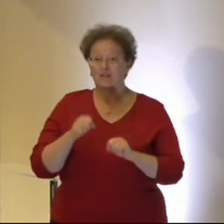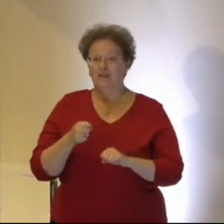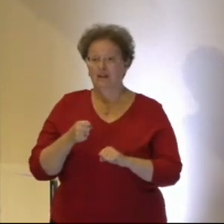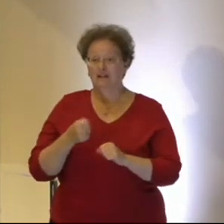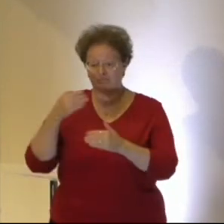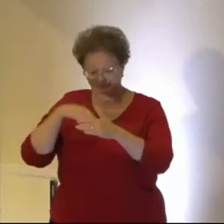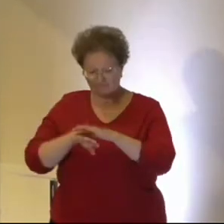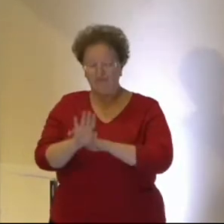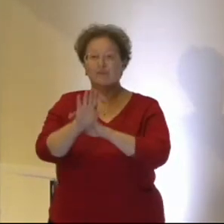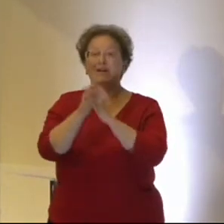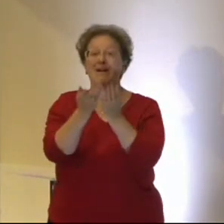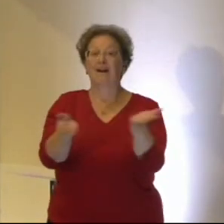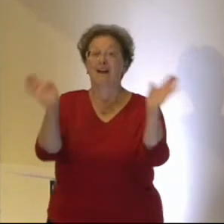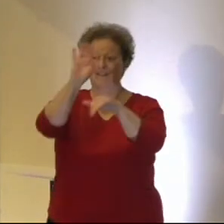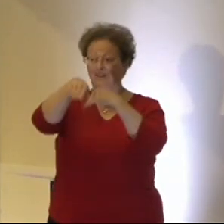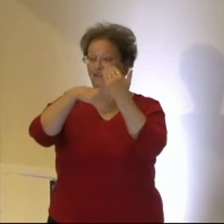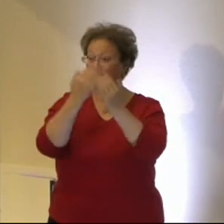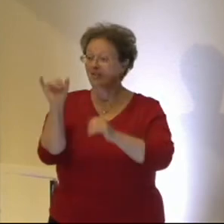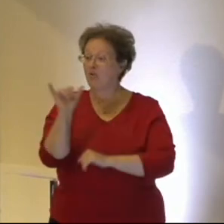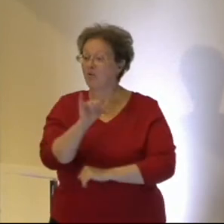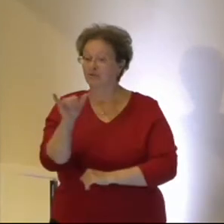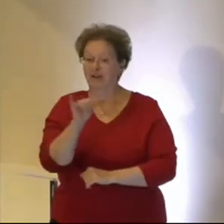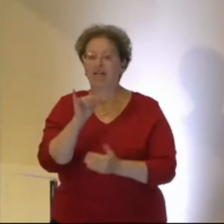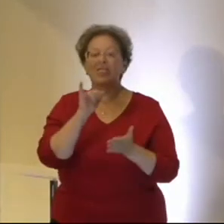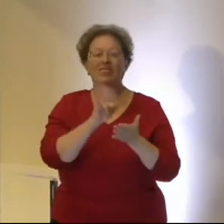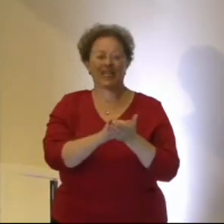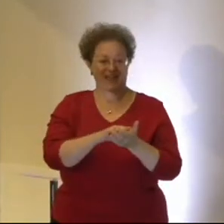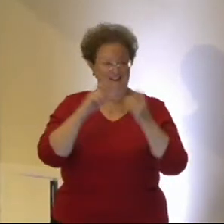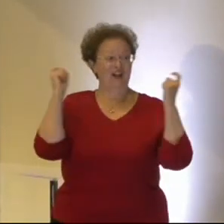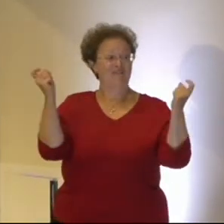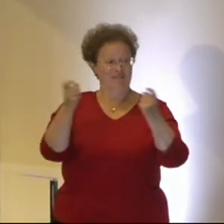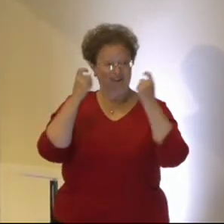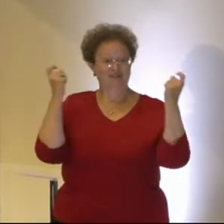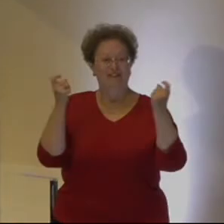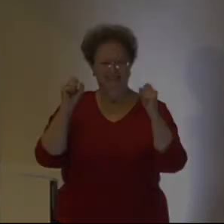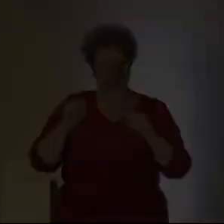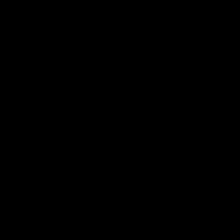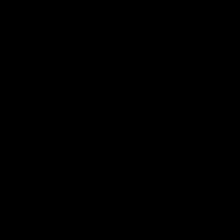safely into heaven too. Now that is a victory we're celebrating. Amen.